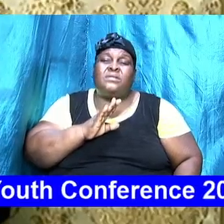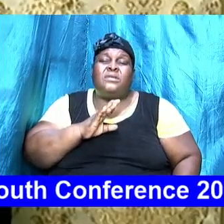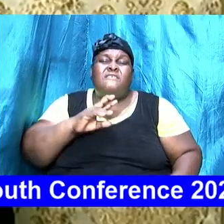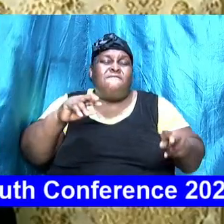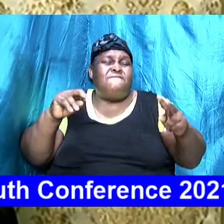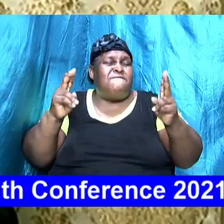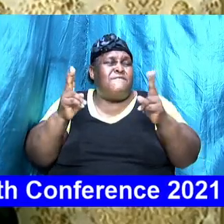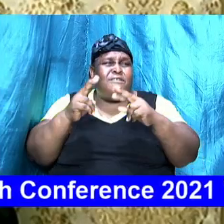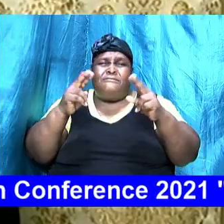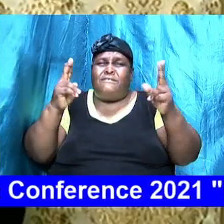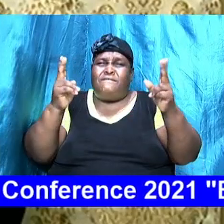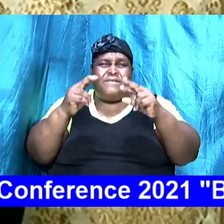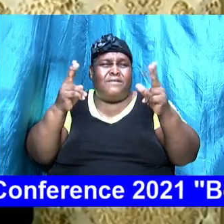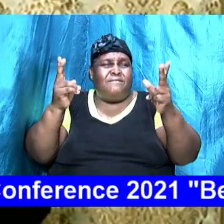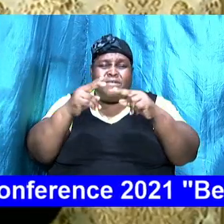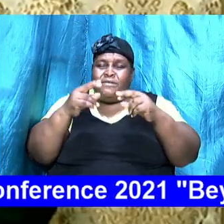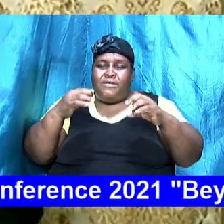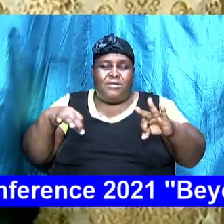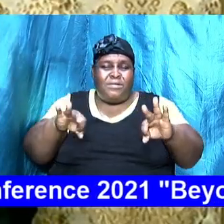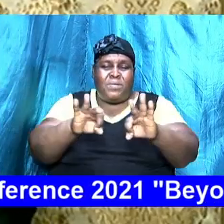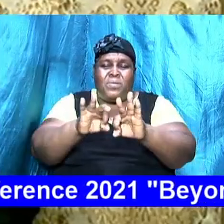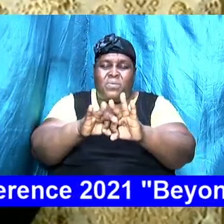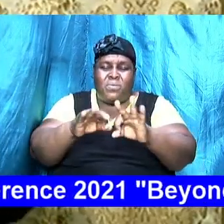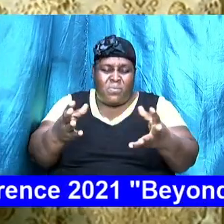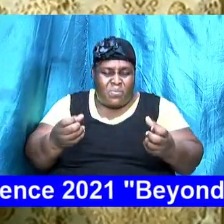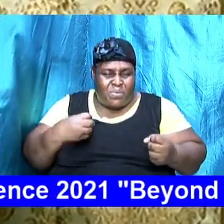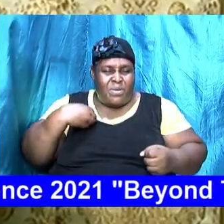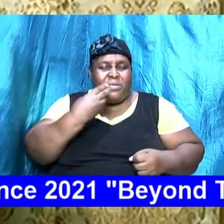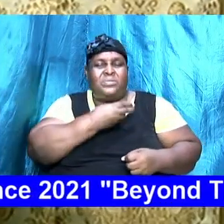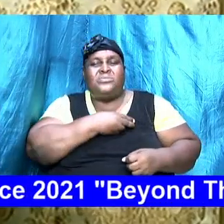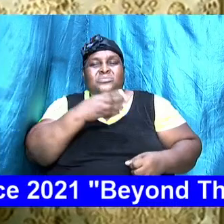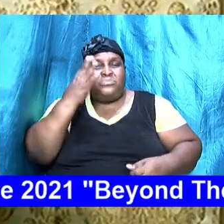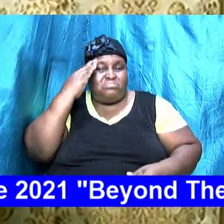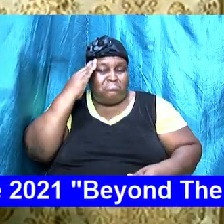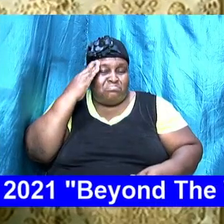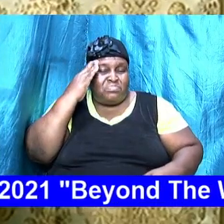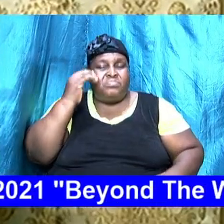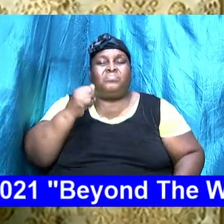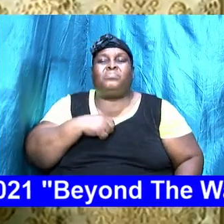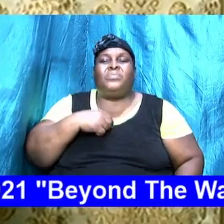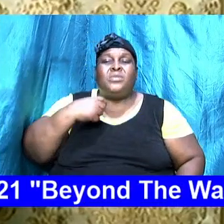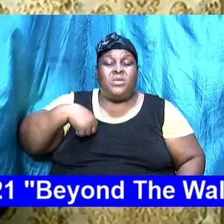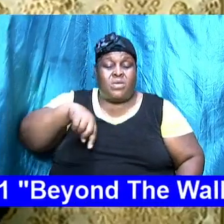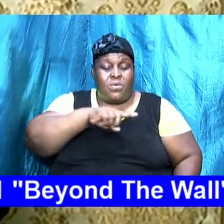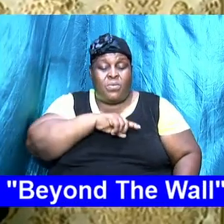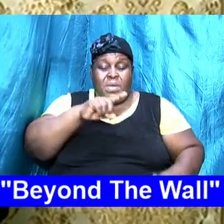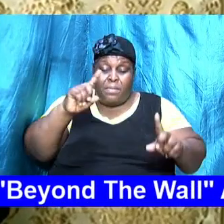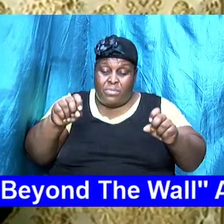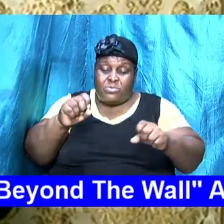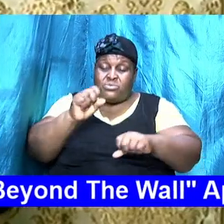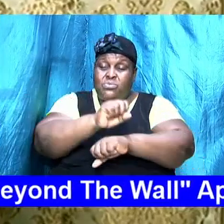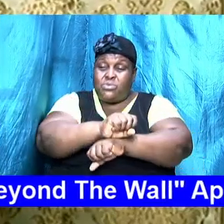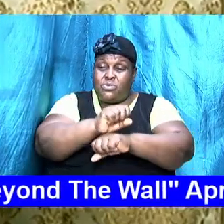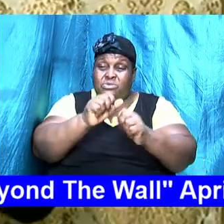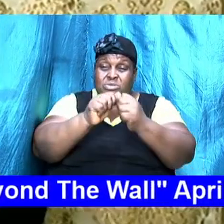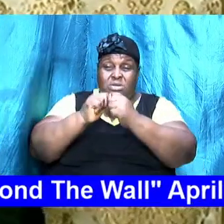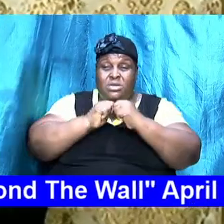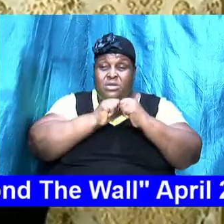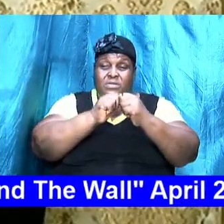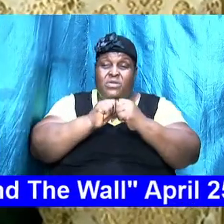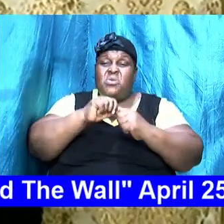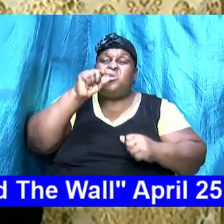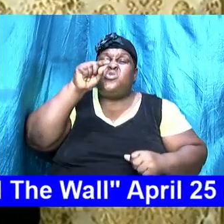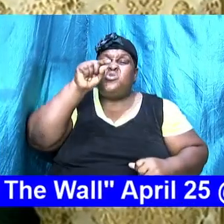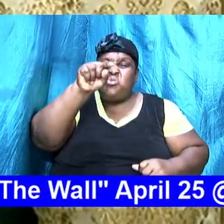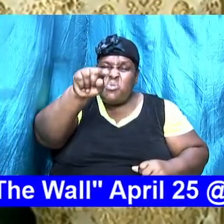very important. I want us to know that. We must work together. You have